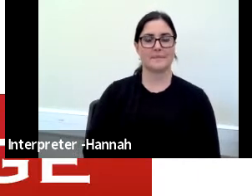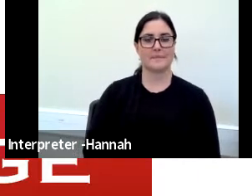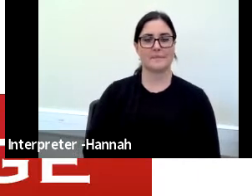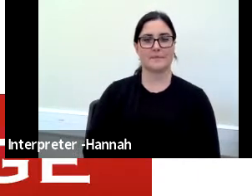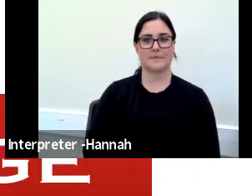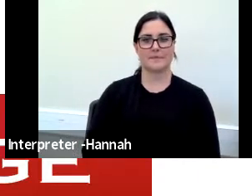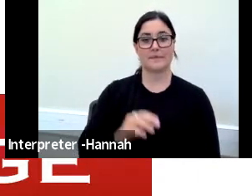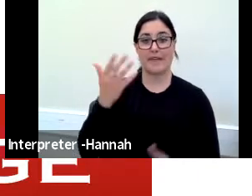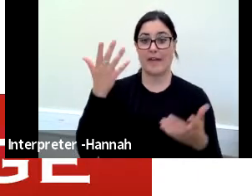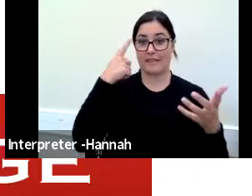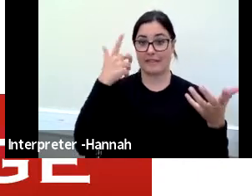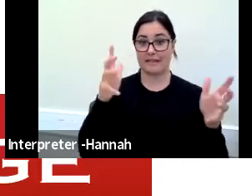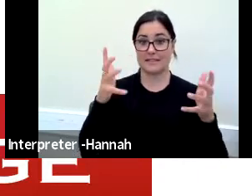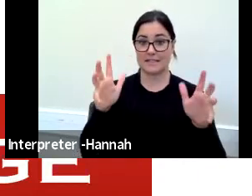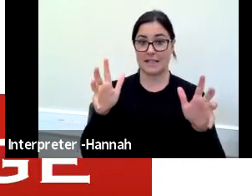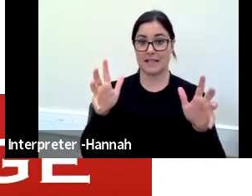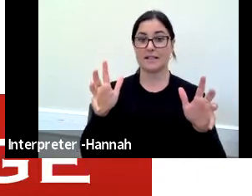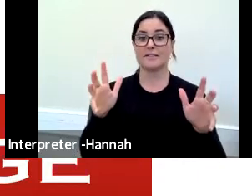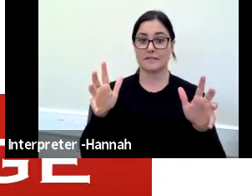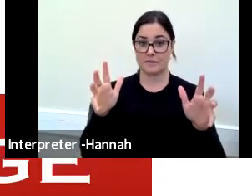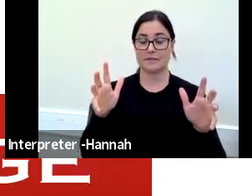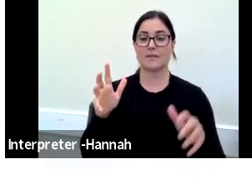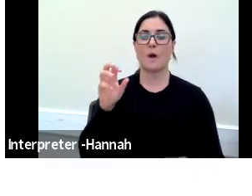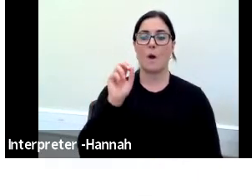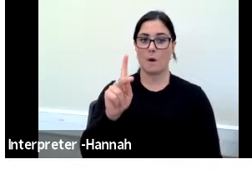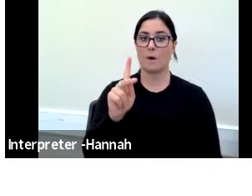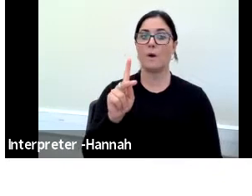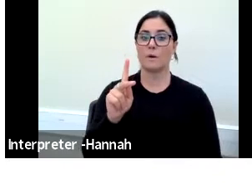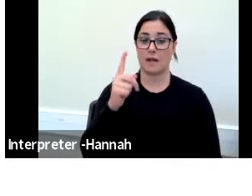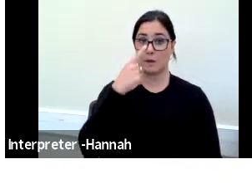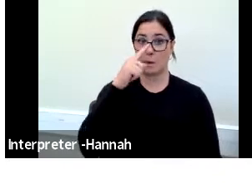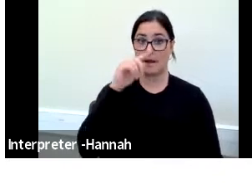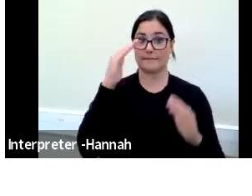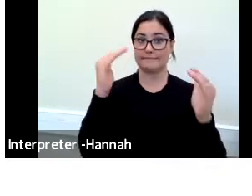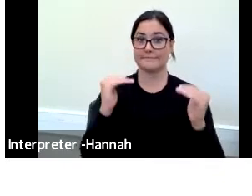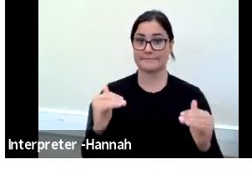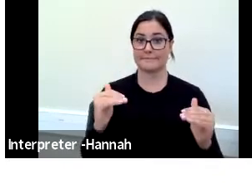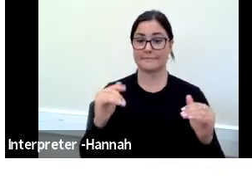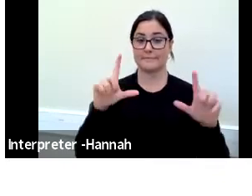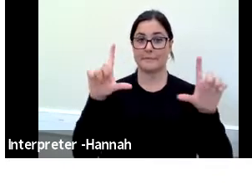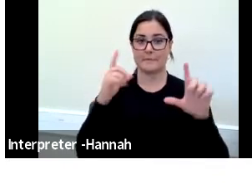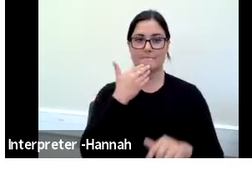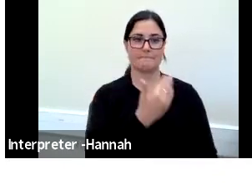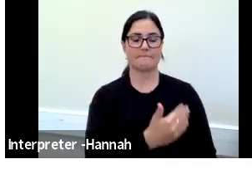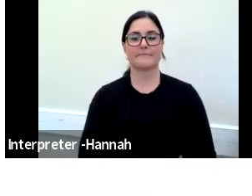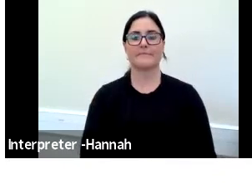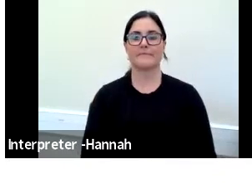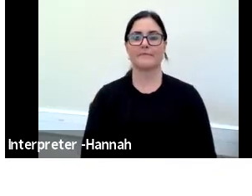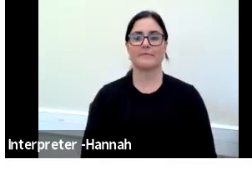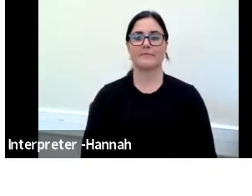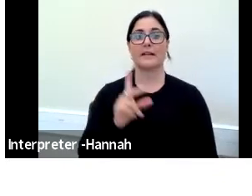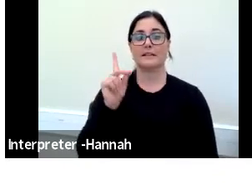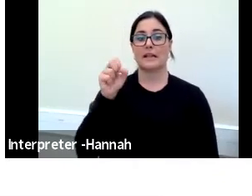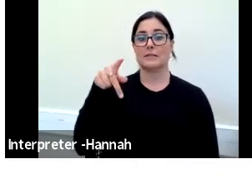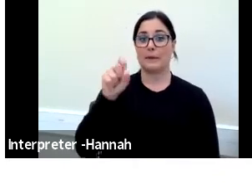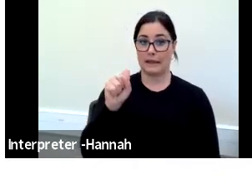All right, I think that's everyone. So let's get started. Melissa, can you move to the next slide? Thank you. So I'm going to cover the